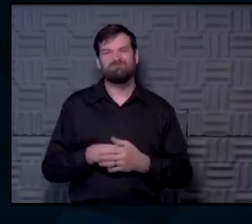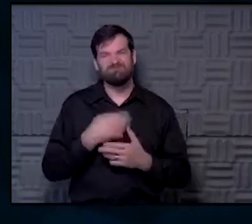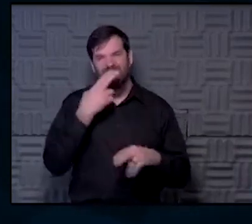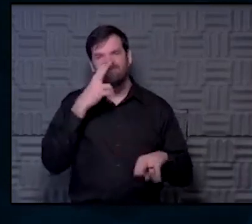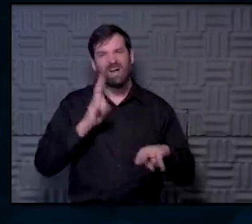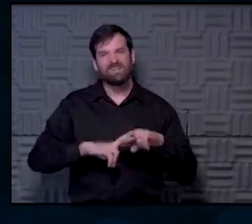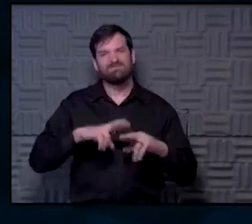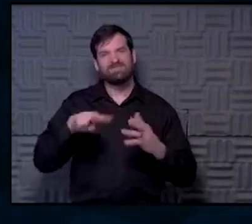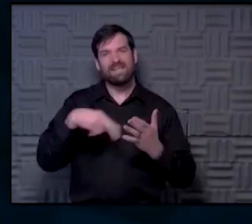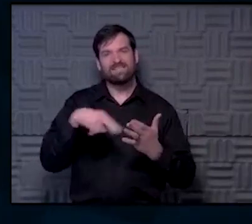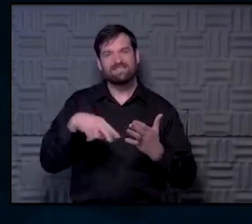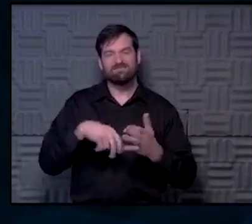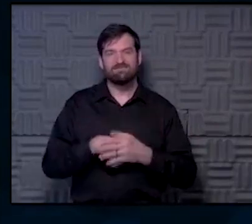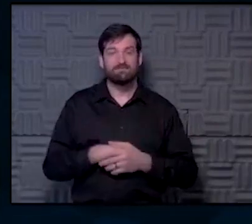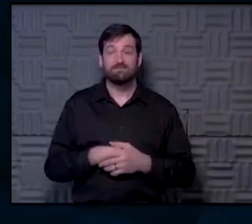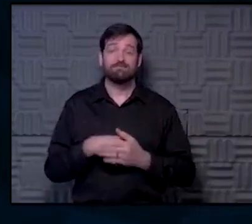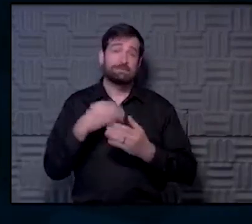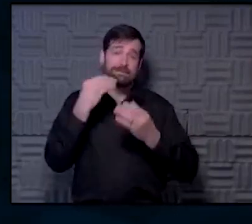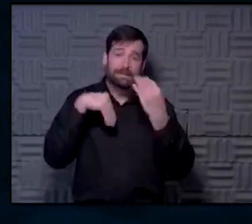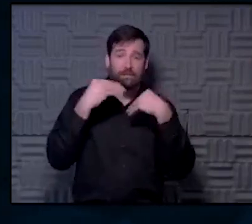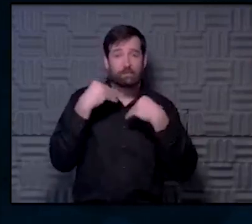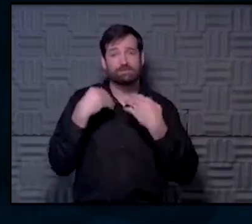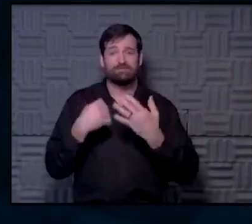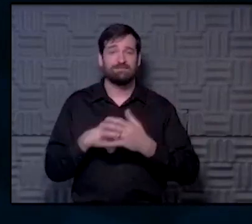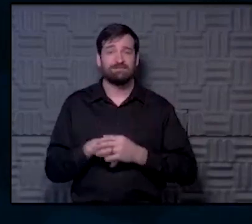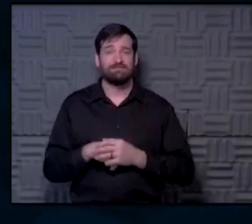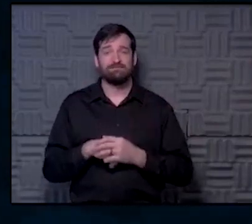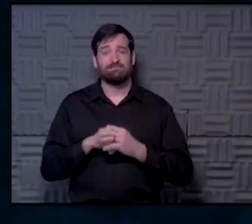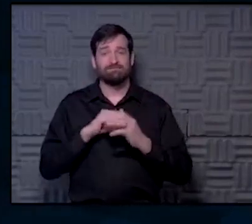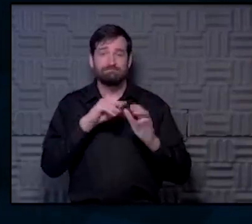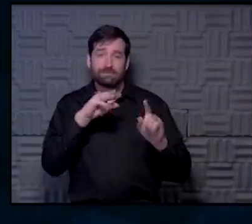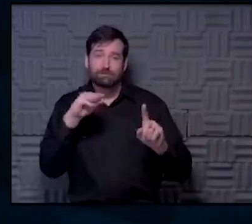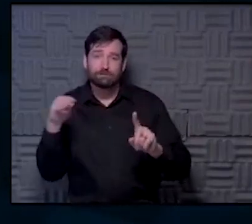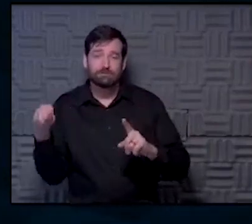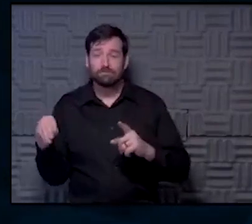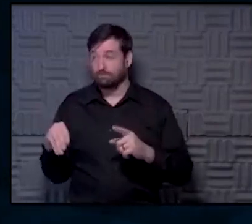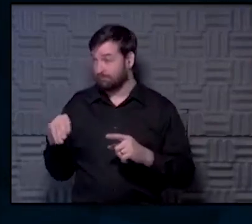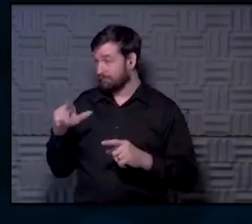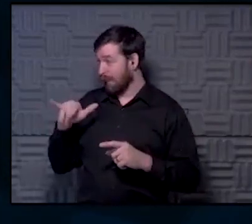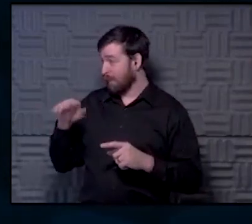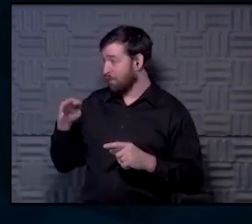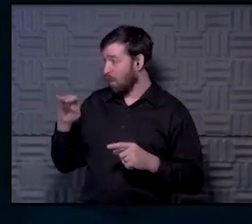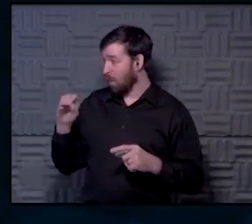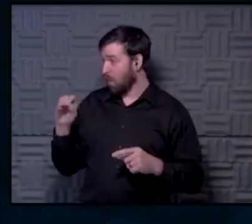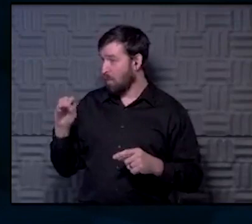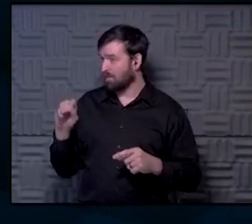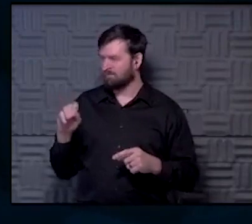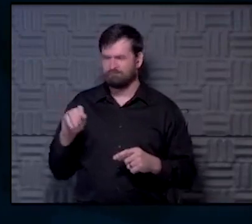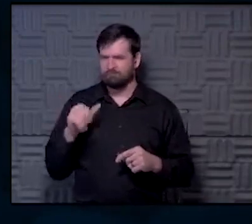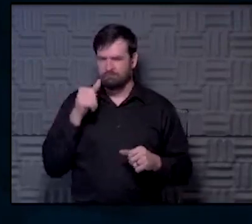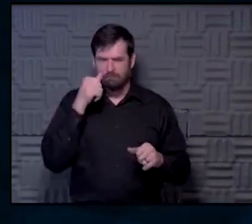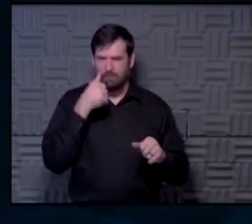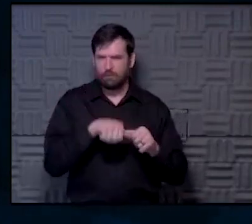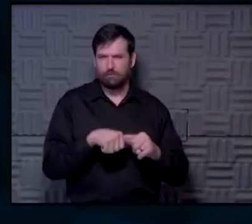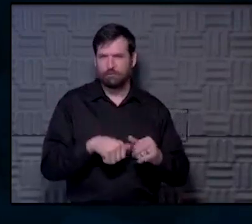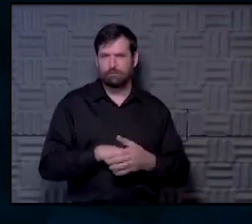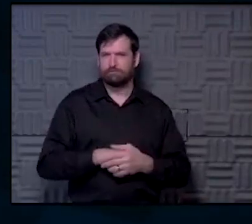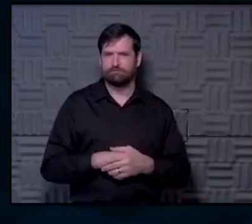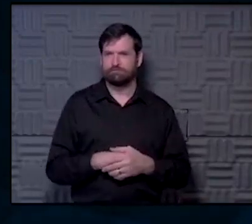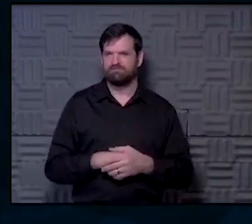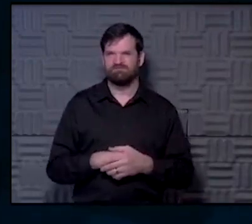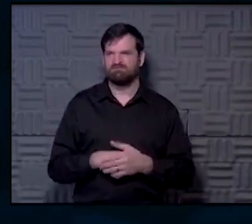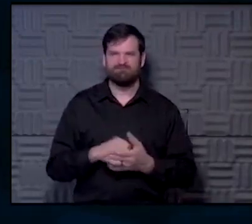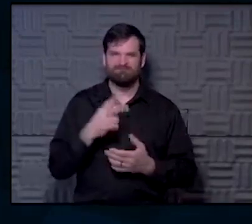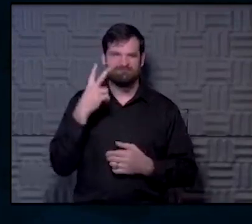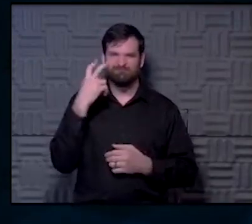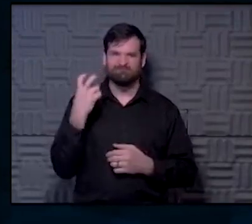fun dancing and dinner. Everybody does dinner and probably pictures and. Did you have a limo? I don't remember. Probably It was